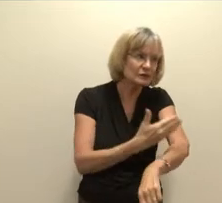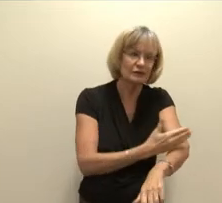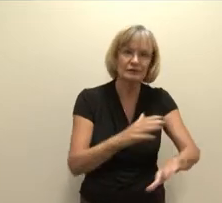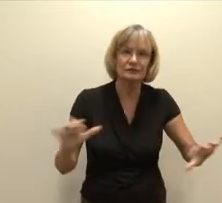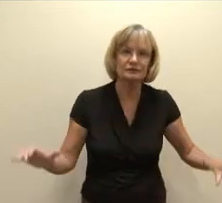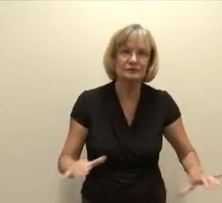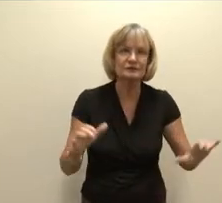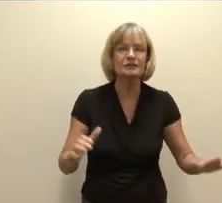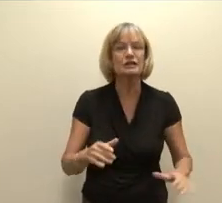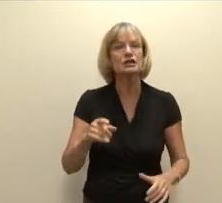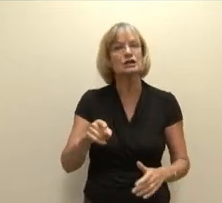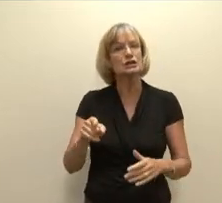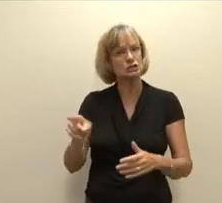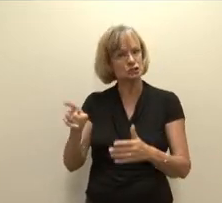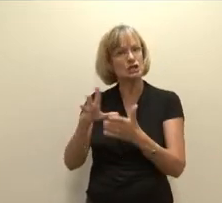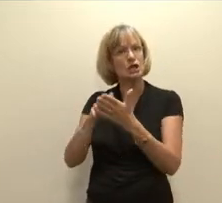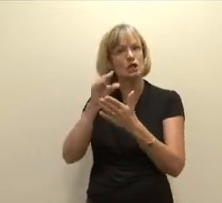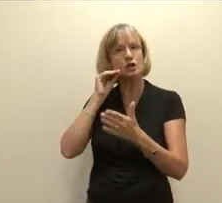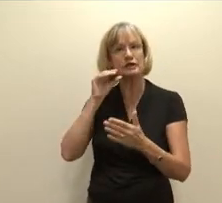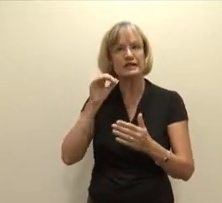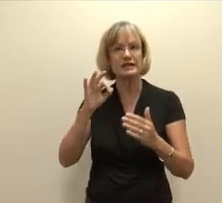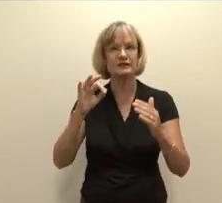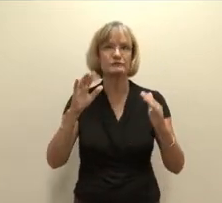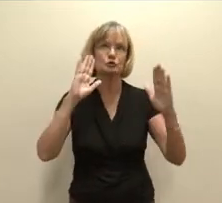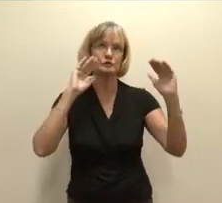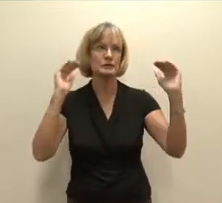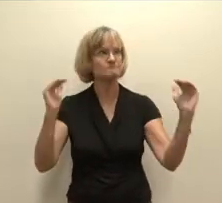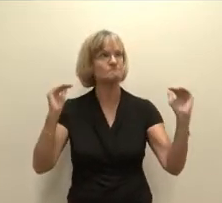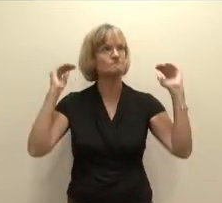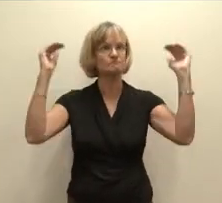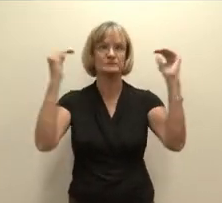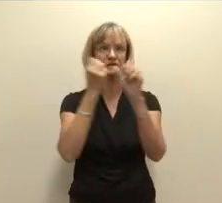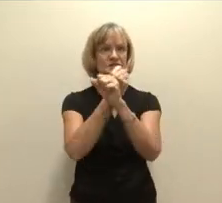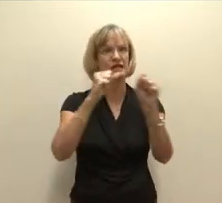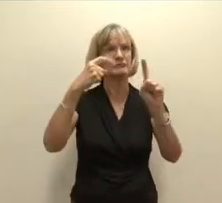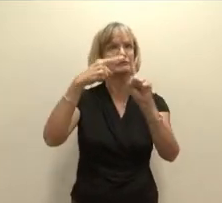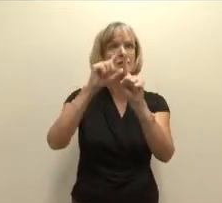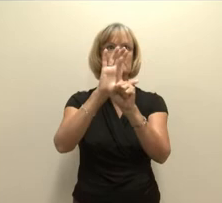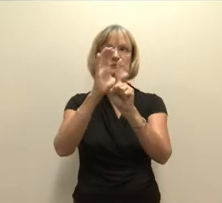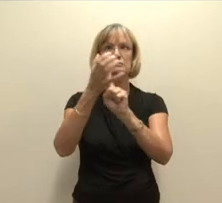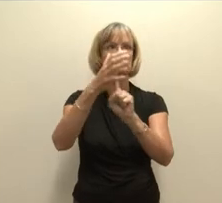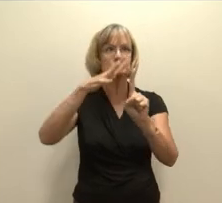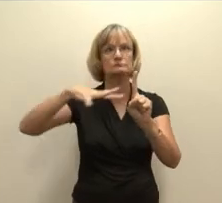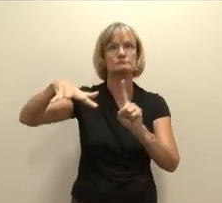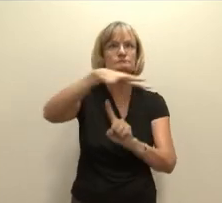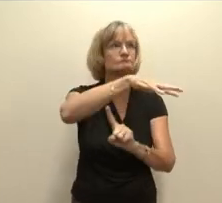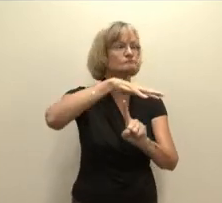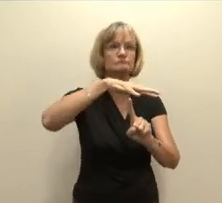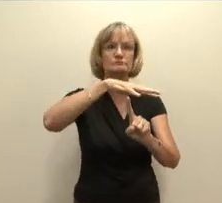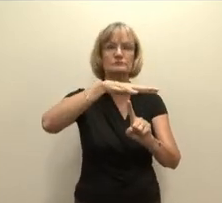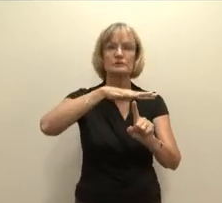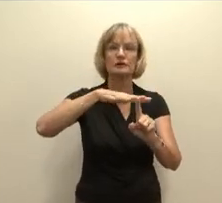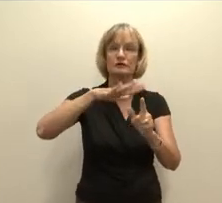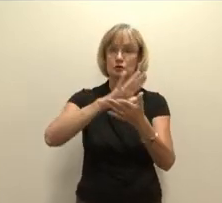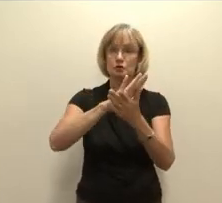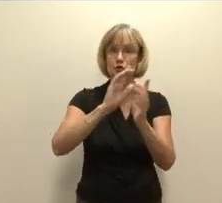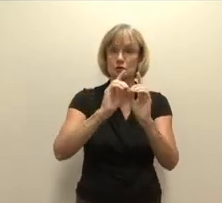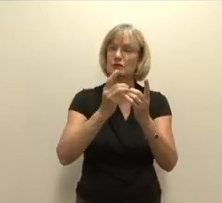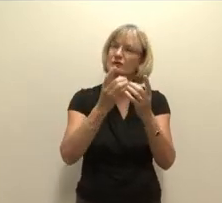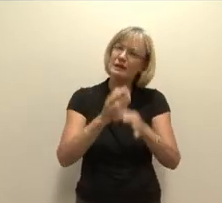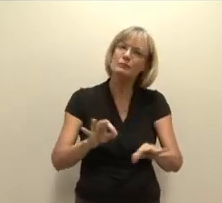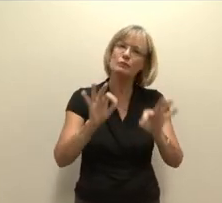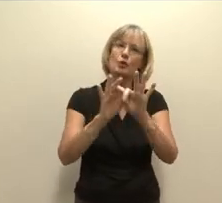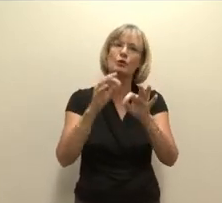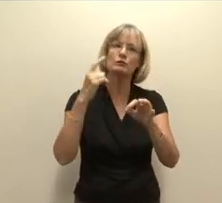that high expectations and safe and positive cultures in every area of a school district's operations are critical